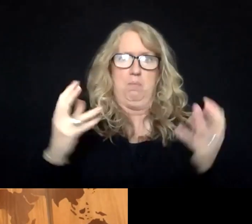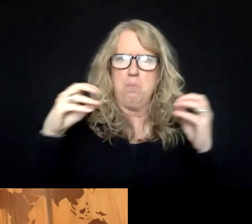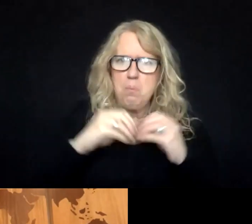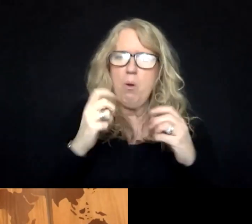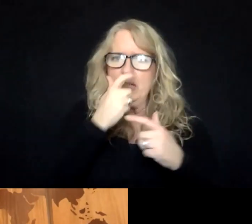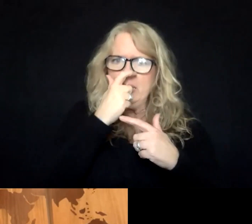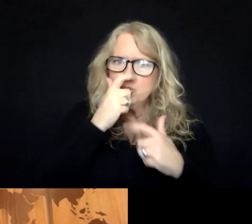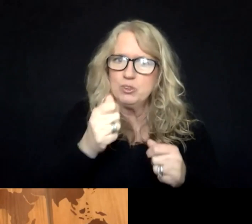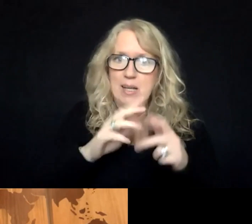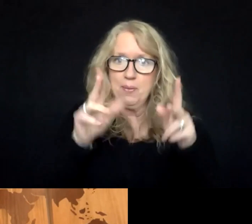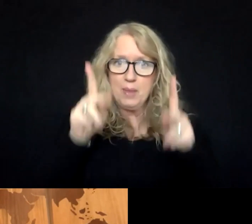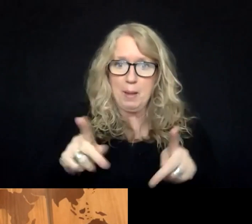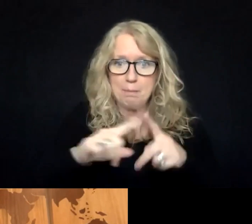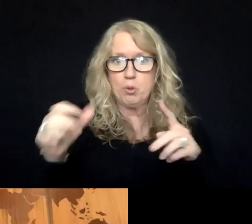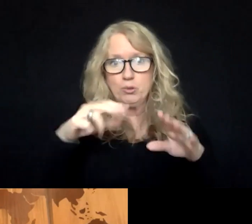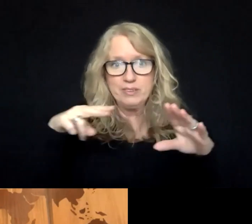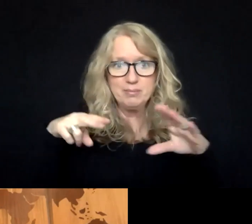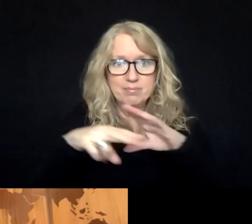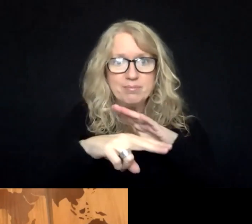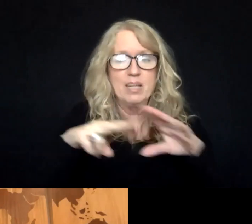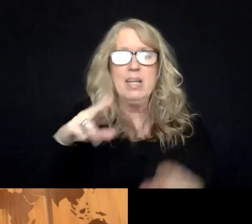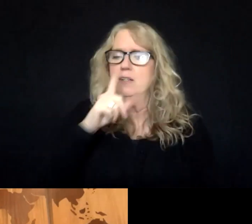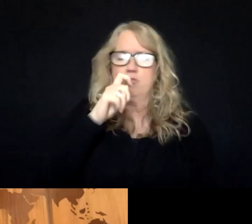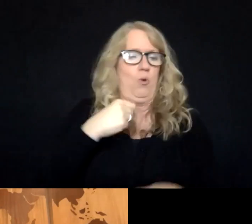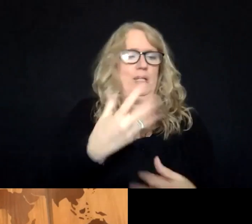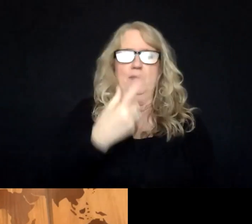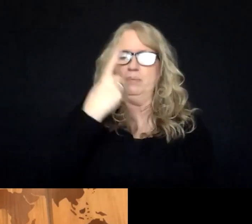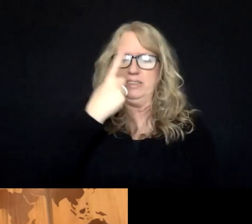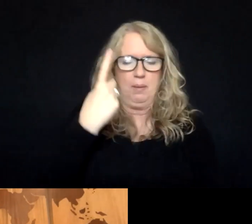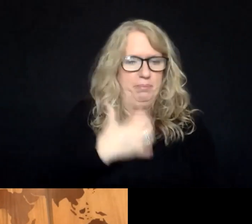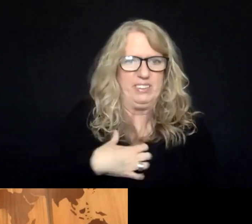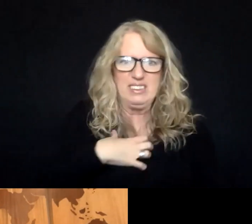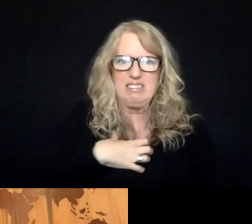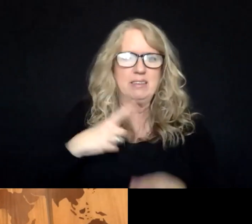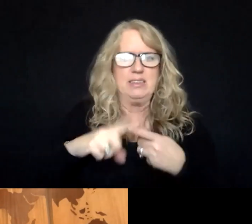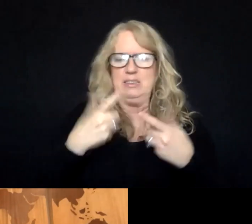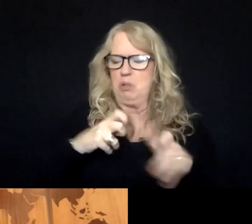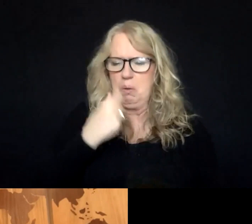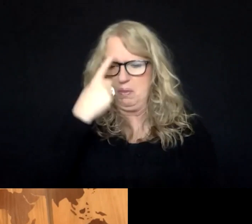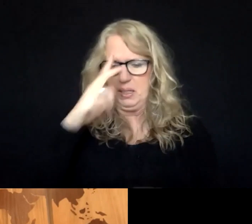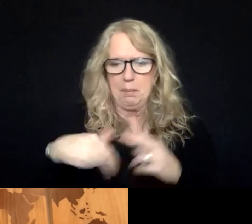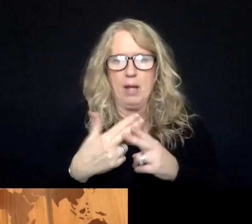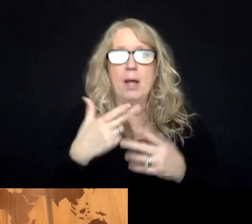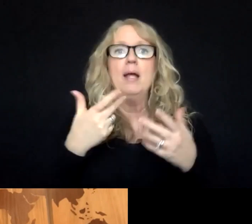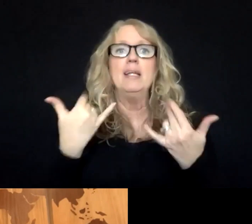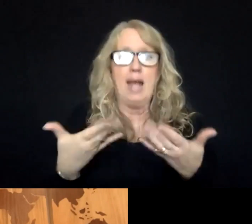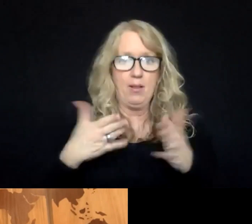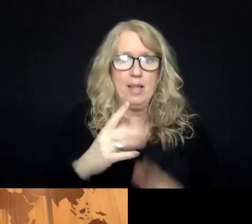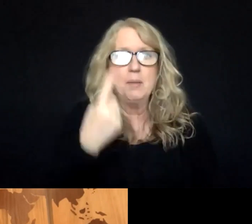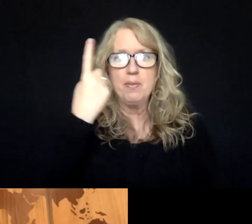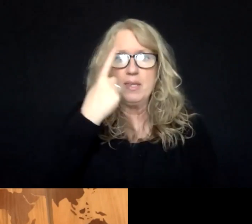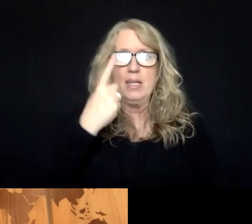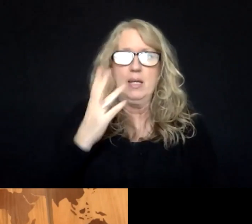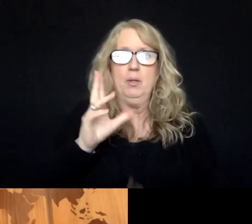interesting. Put that person in the scanner. Don't give them something disgusting to eat. Don't make them think about something. Make them think about